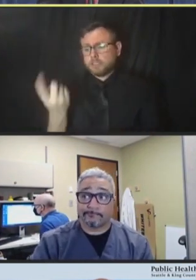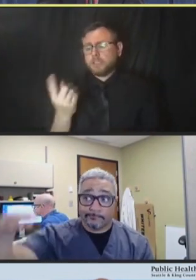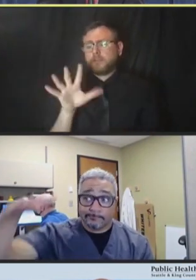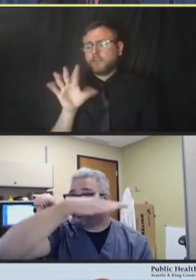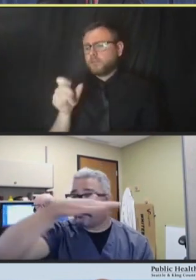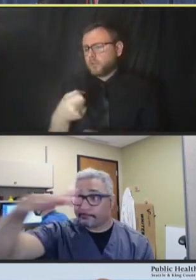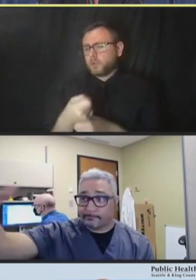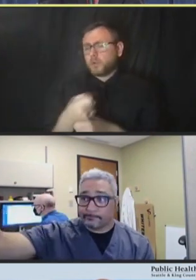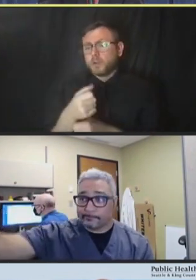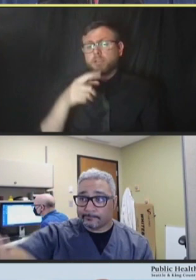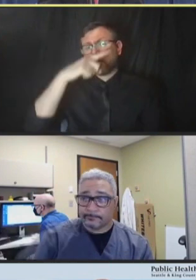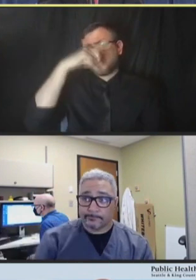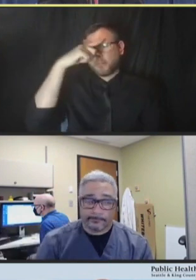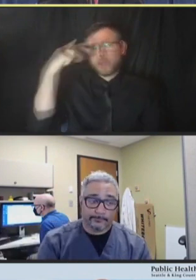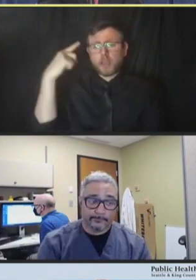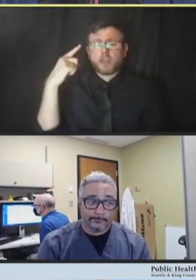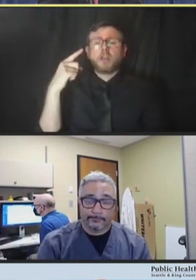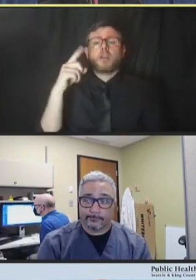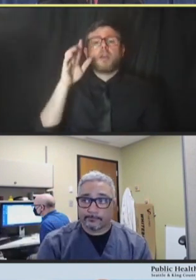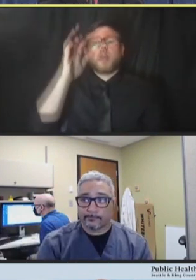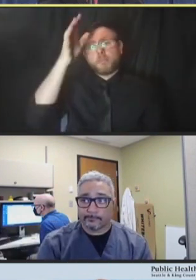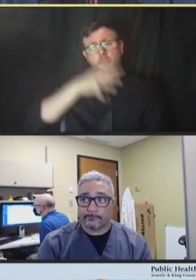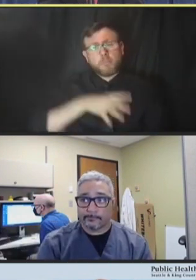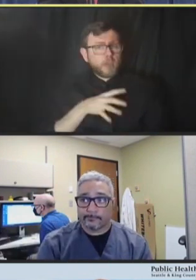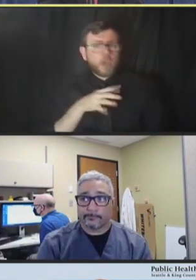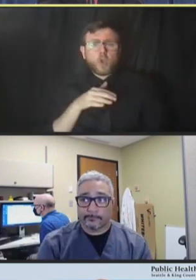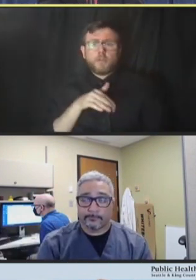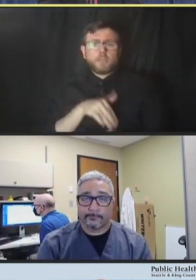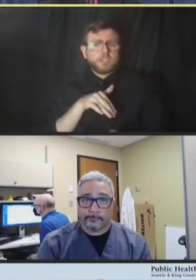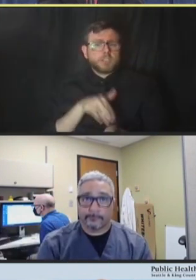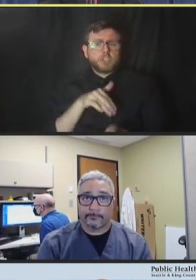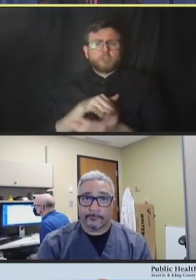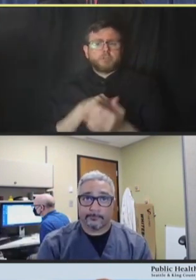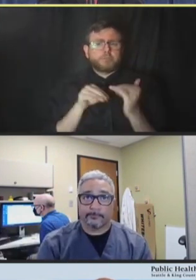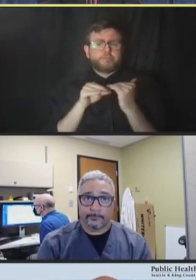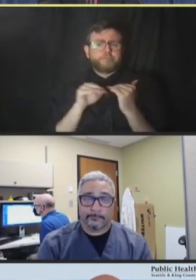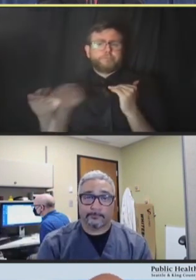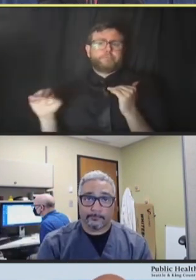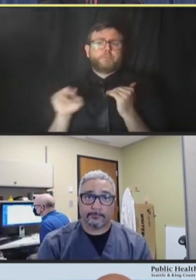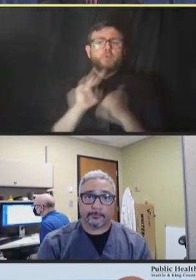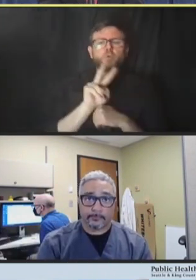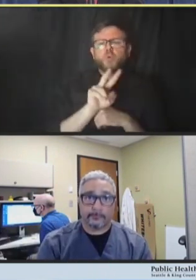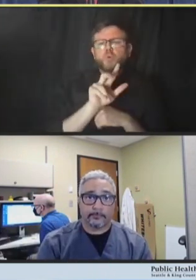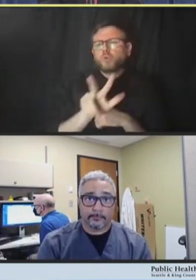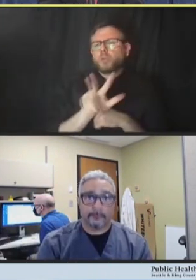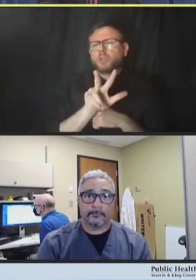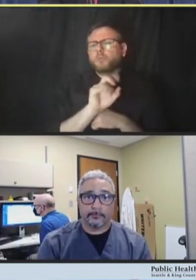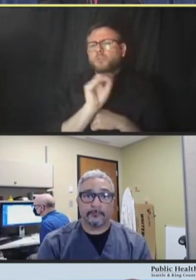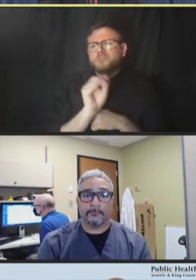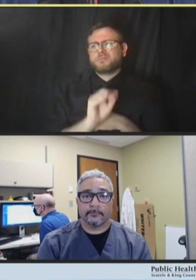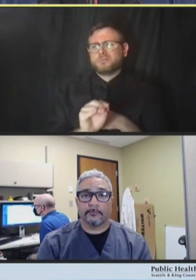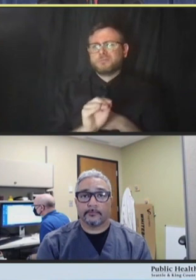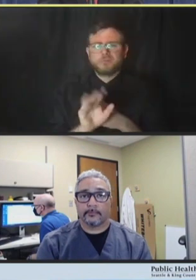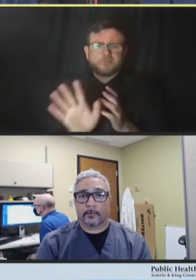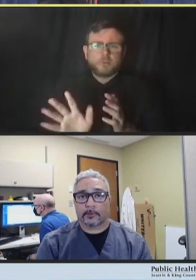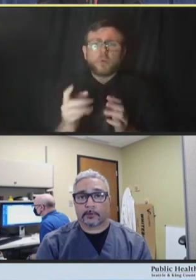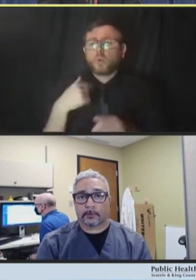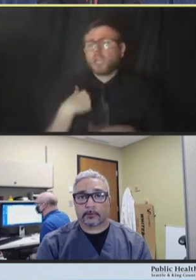country, Black male physicians, has almost been flat, right at 2 to 3%. We talk a lot about